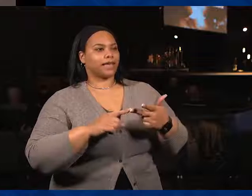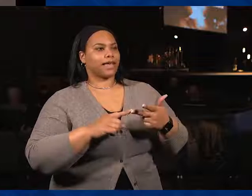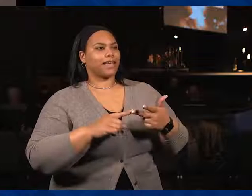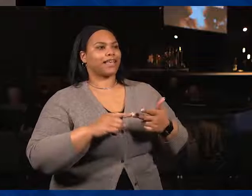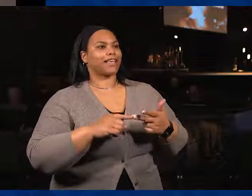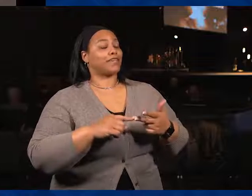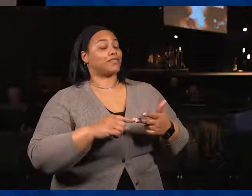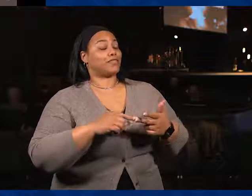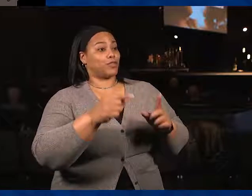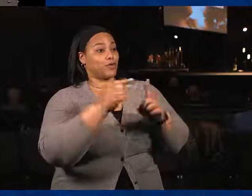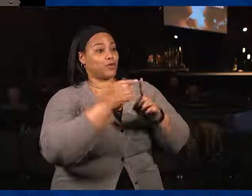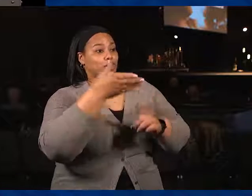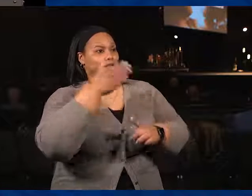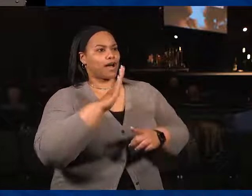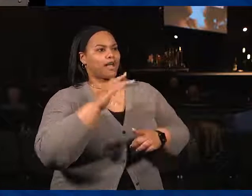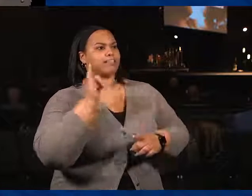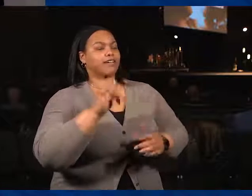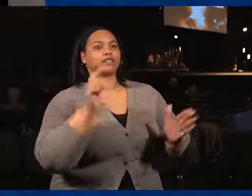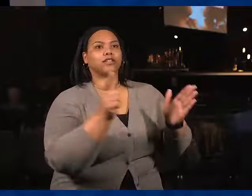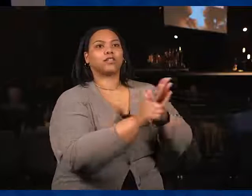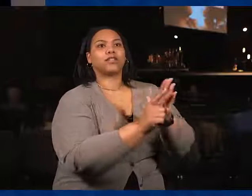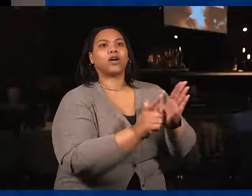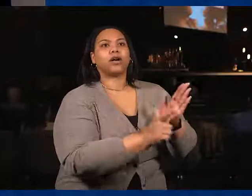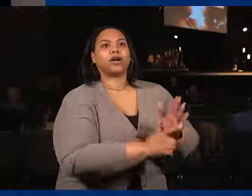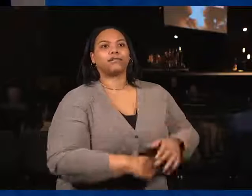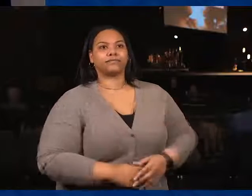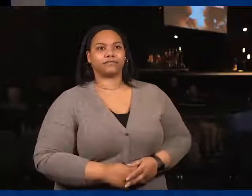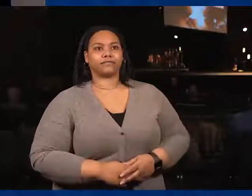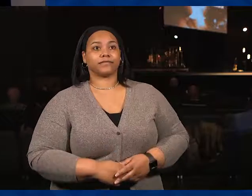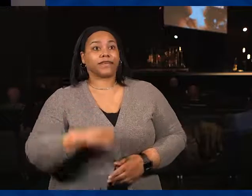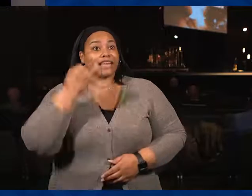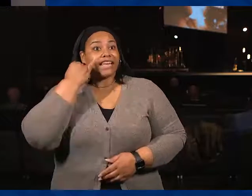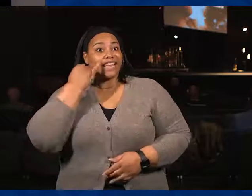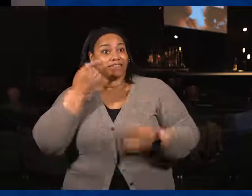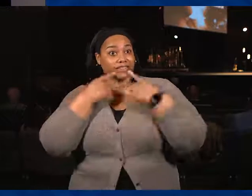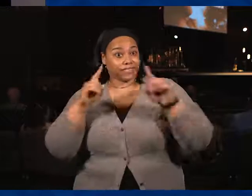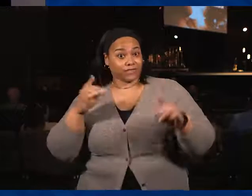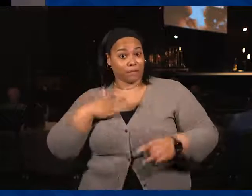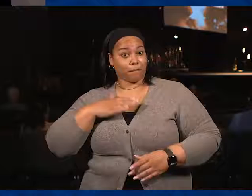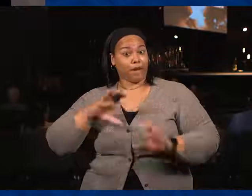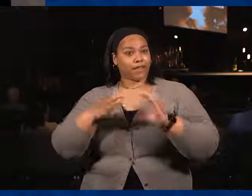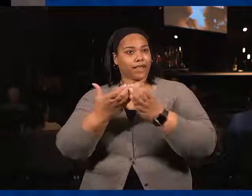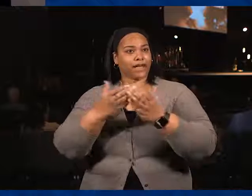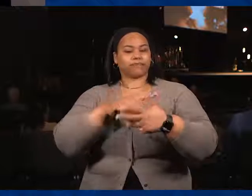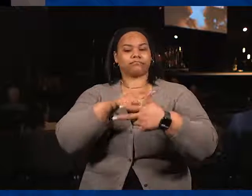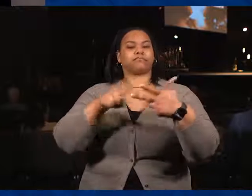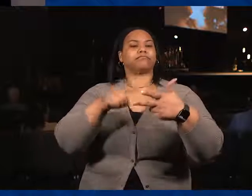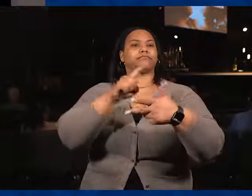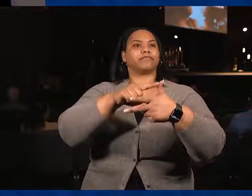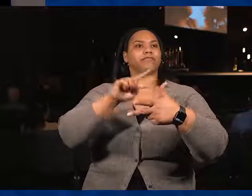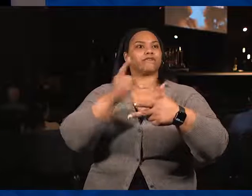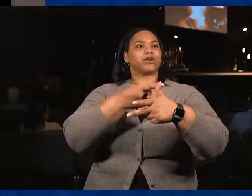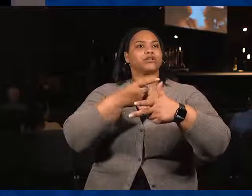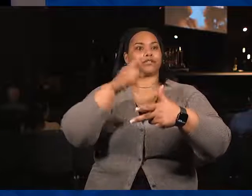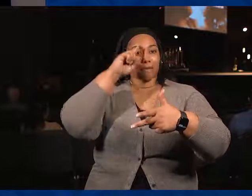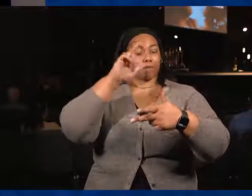law. He went on to say, if you want to succeed in my class, there are three things you must do. First of all, believe in